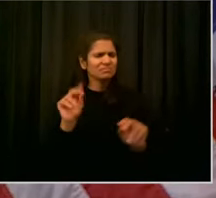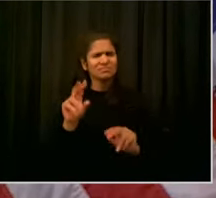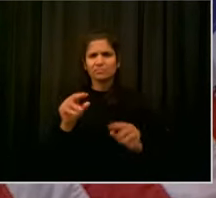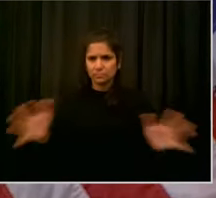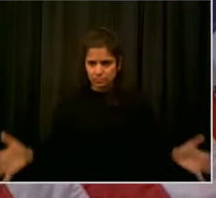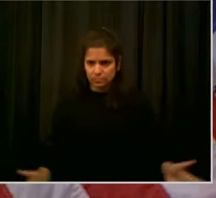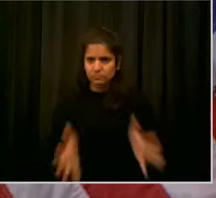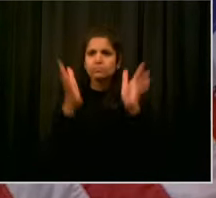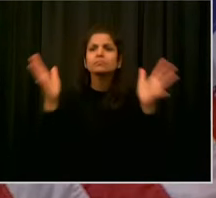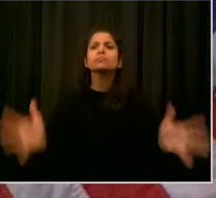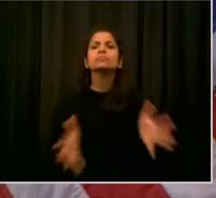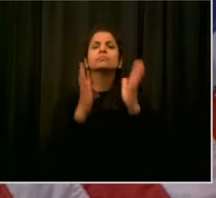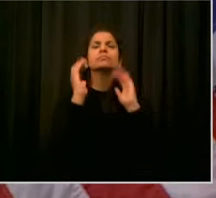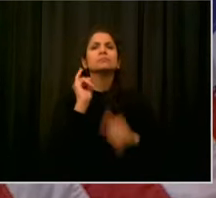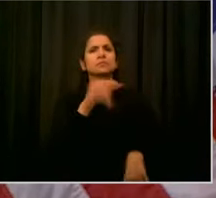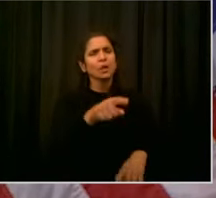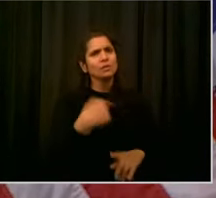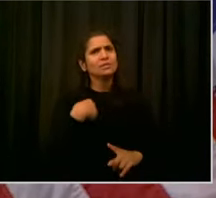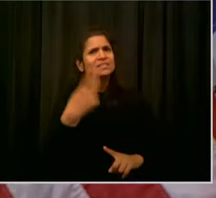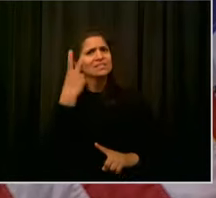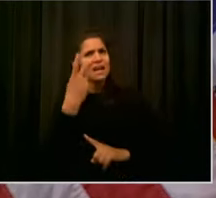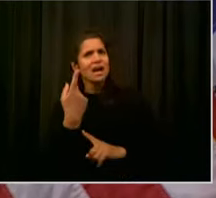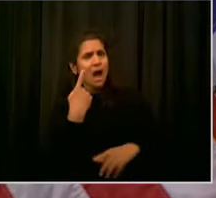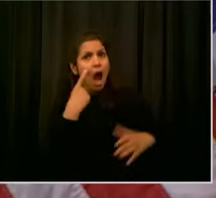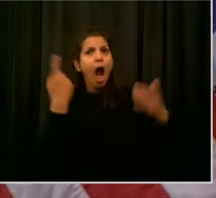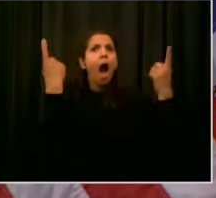were going to meet it with maximum restraint,